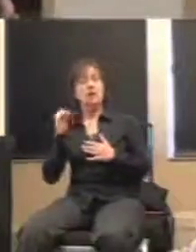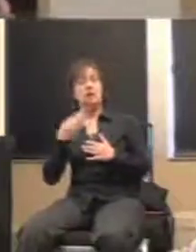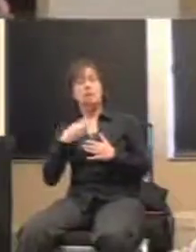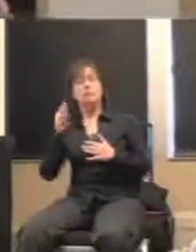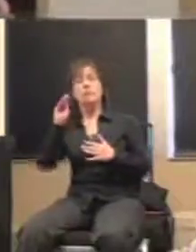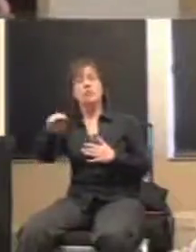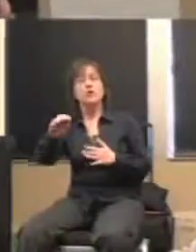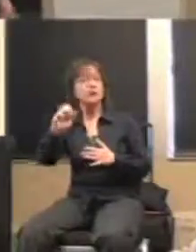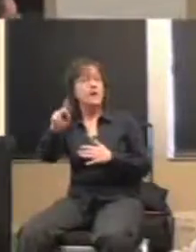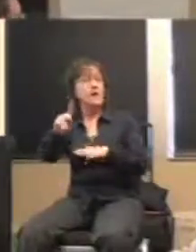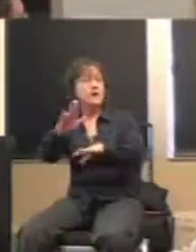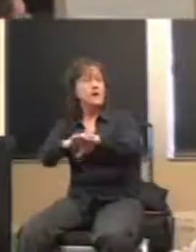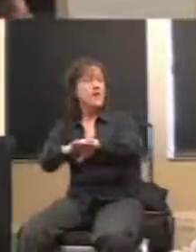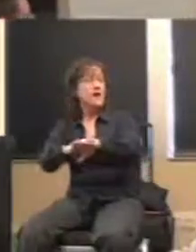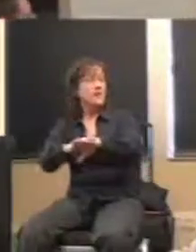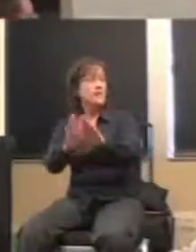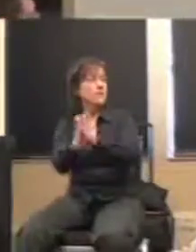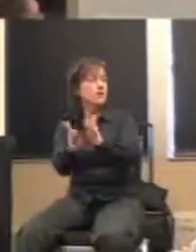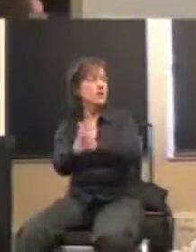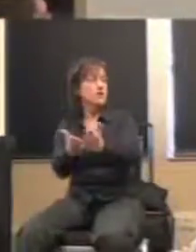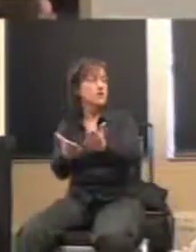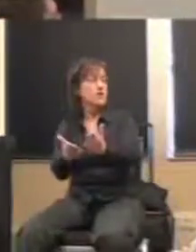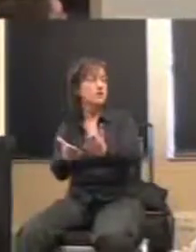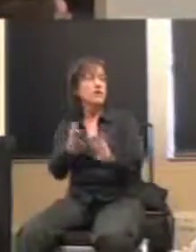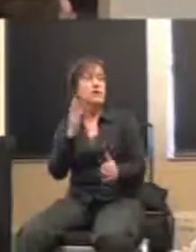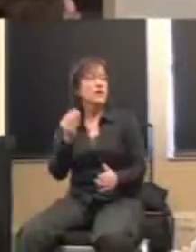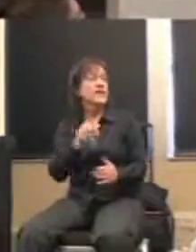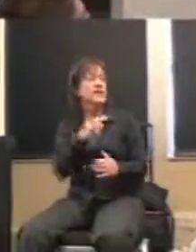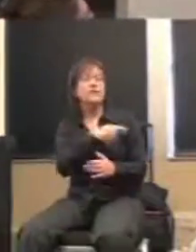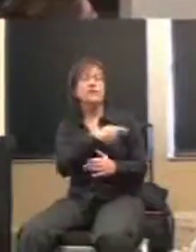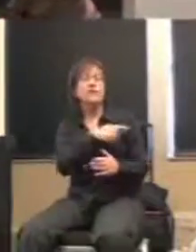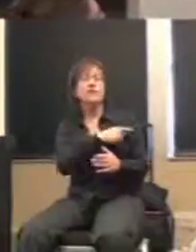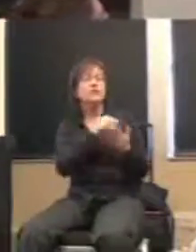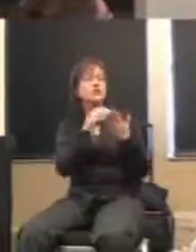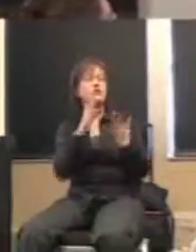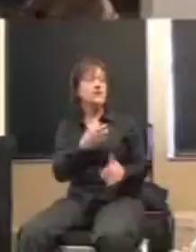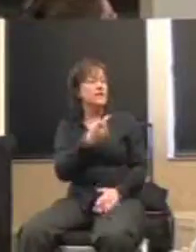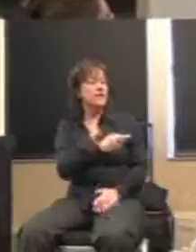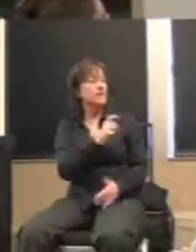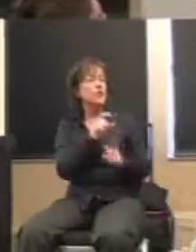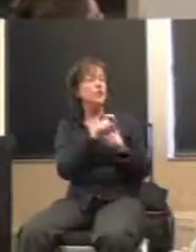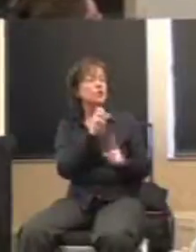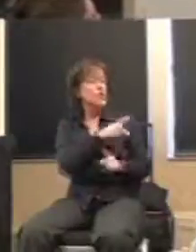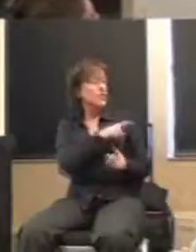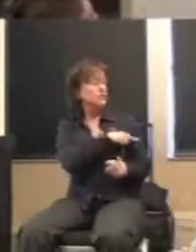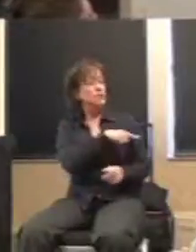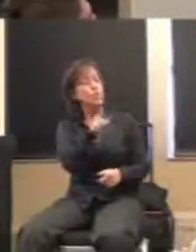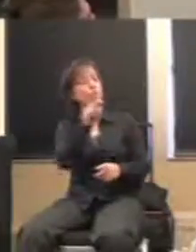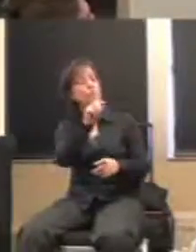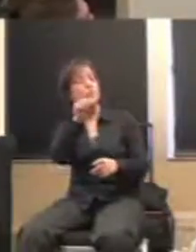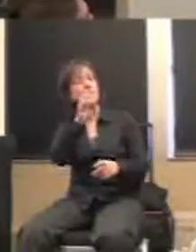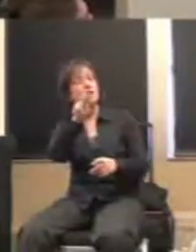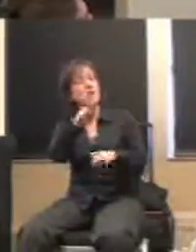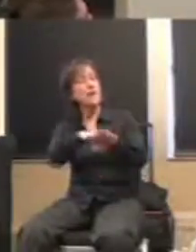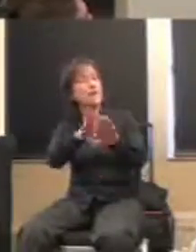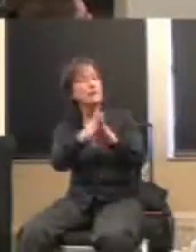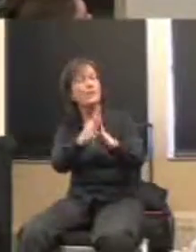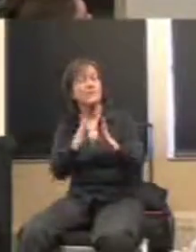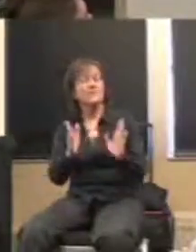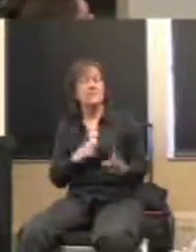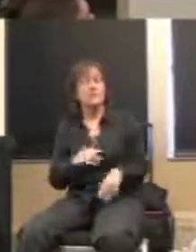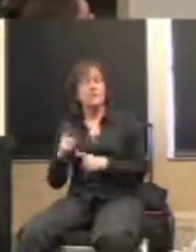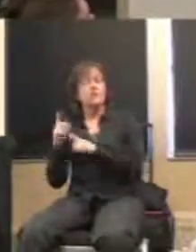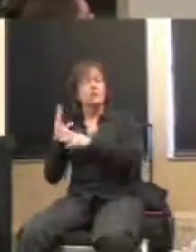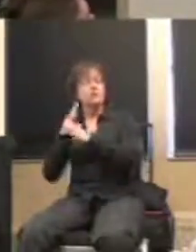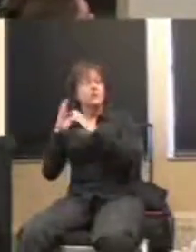on that communication book. We never give the student their word back to go put it on the book. It's always the communication partner's